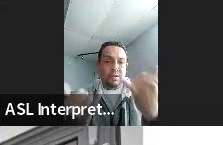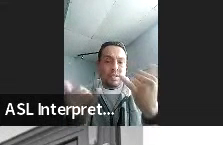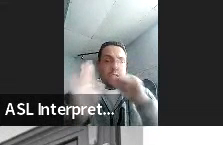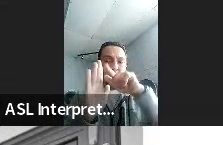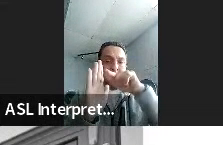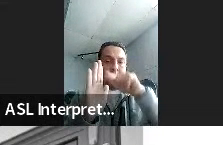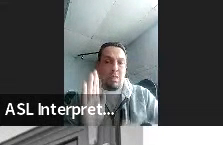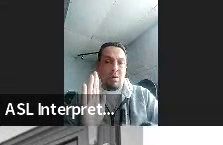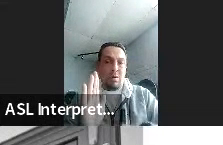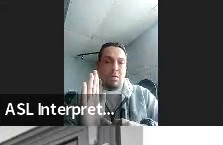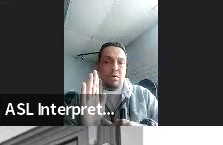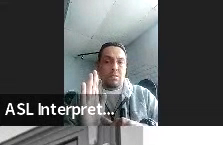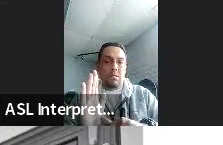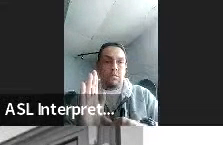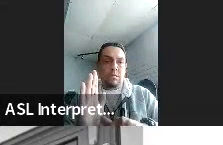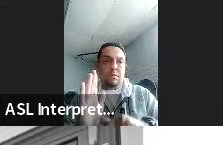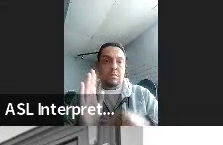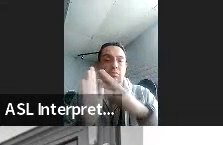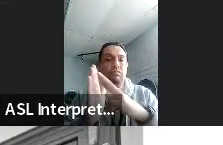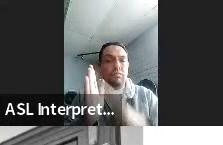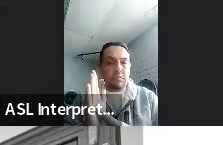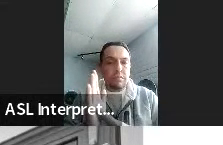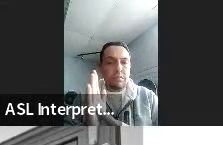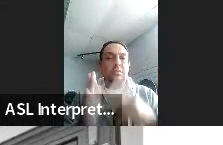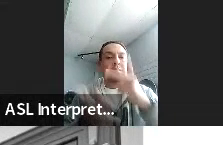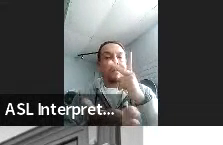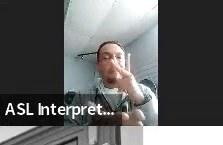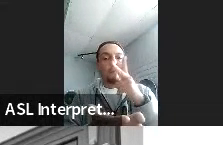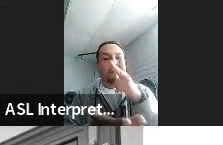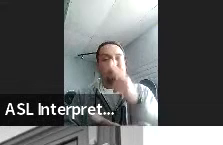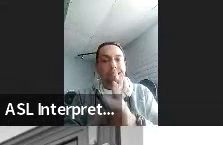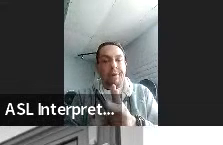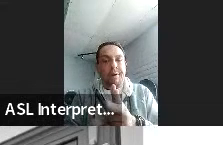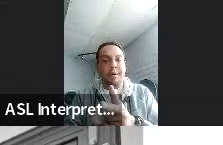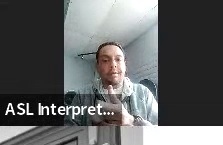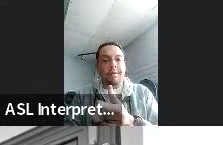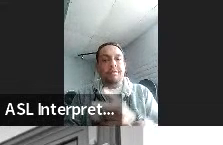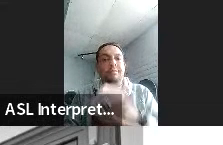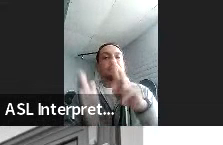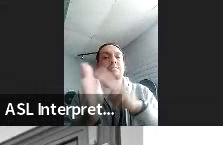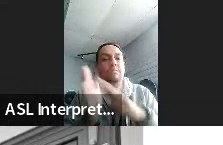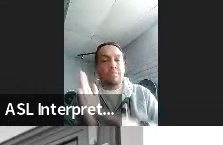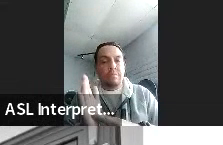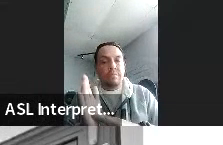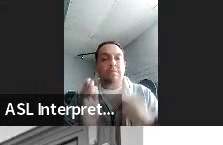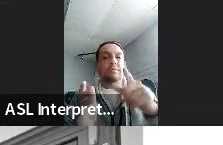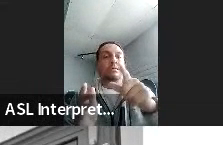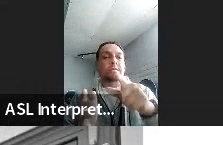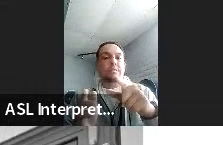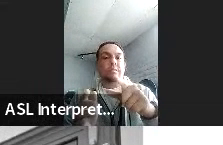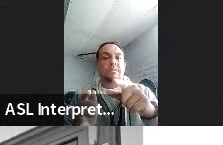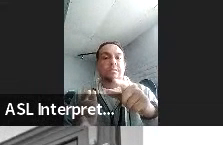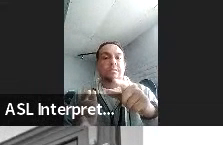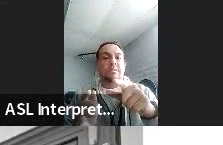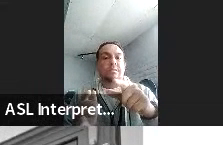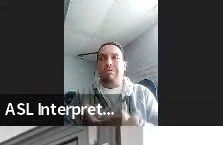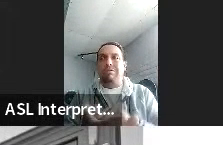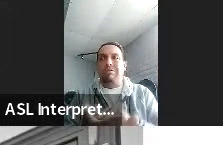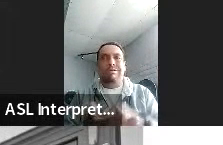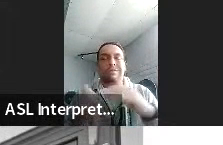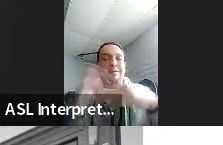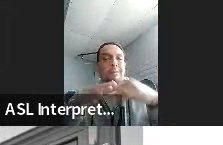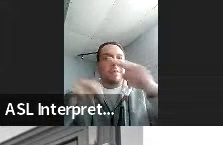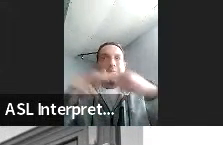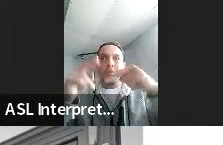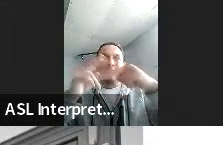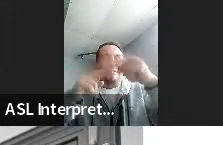physical design rules, and parking requirements make it impossible to build loft-like buildings, even in areas where historically they